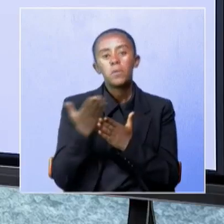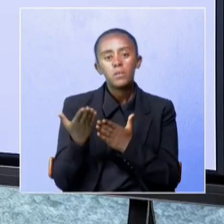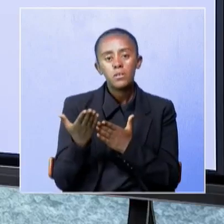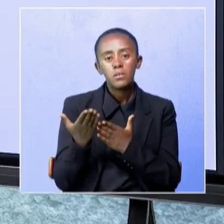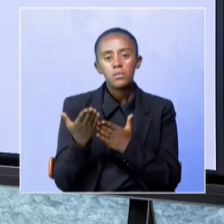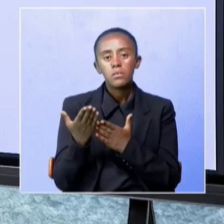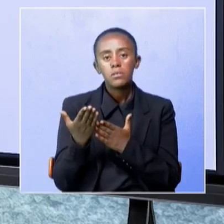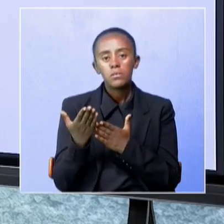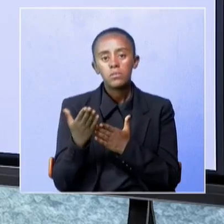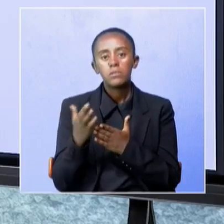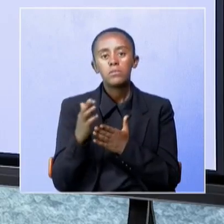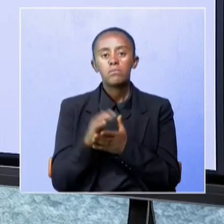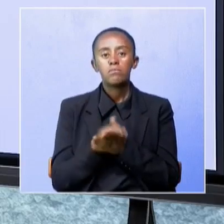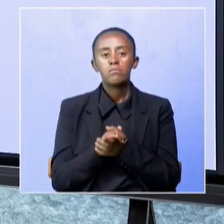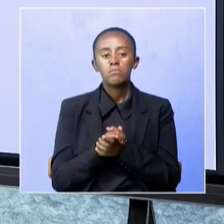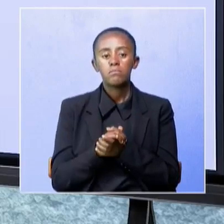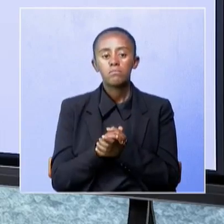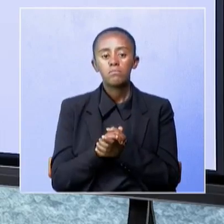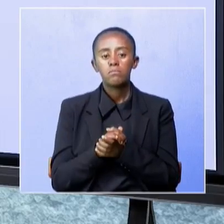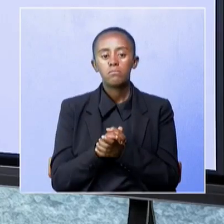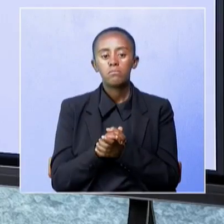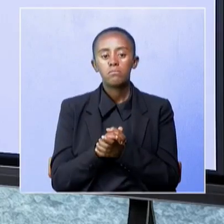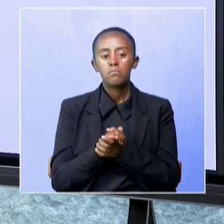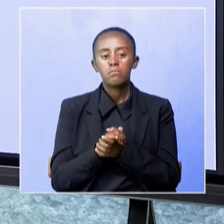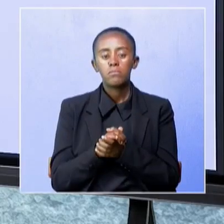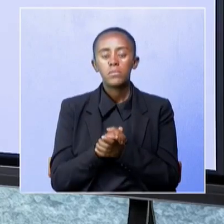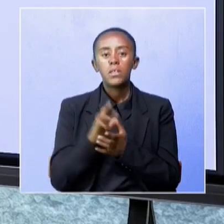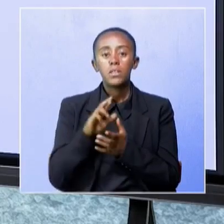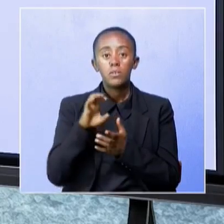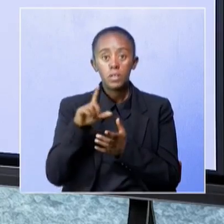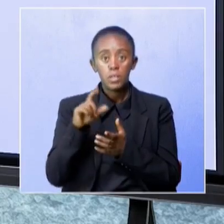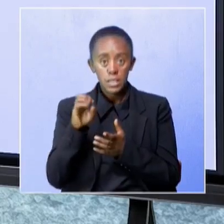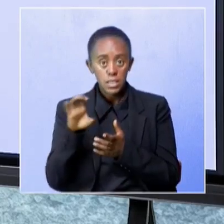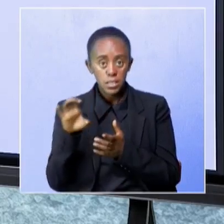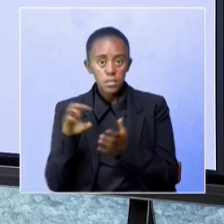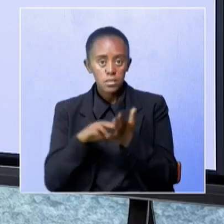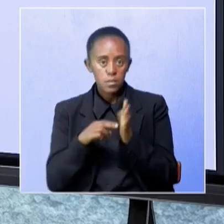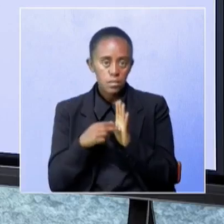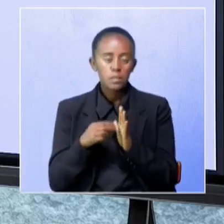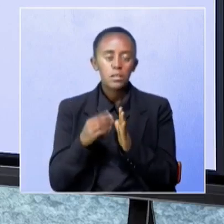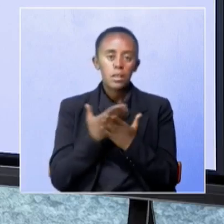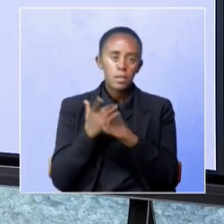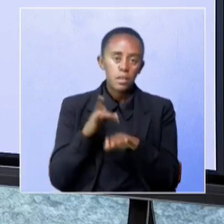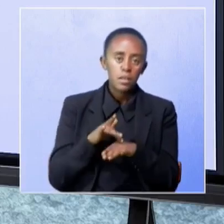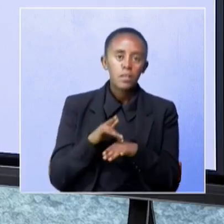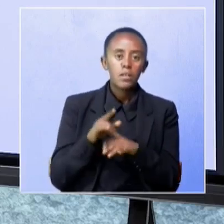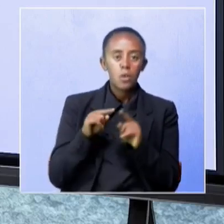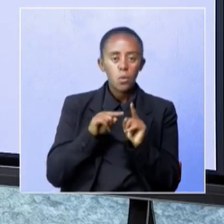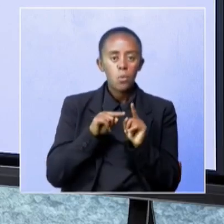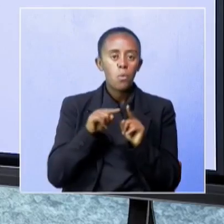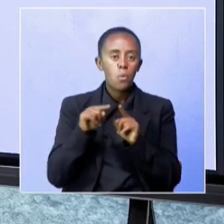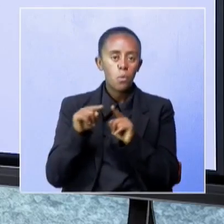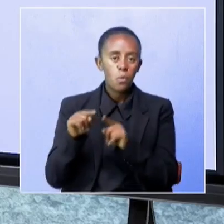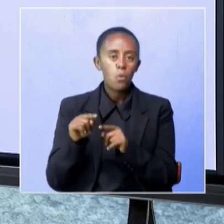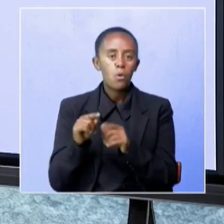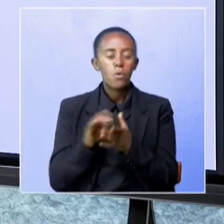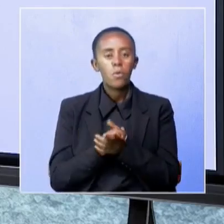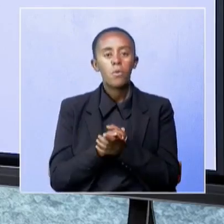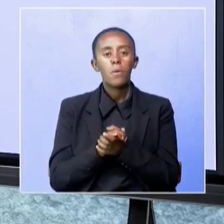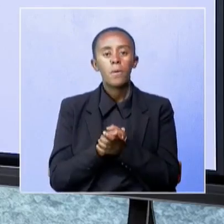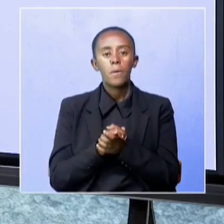restrained. And if you say release, you are letting that something go. It could be